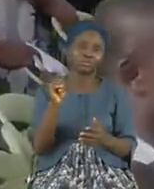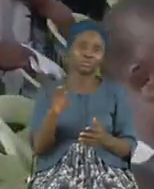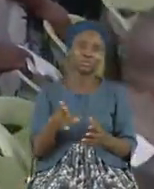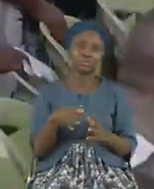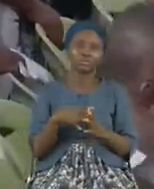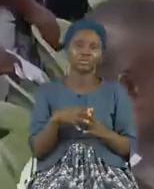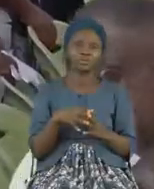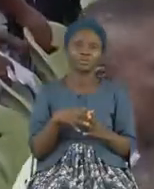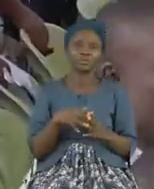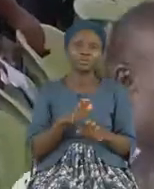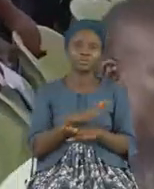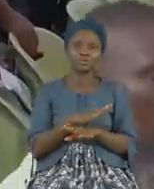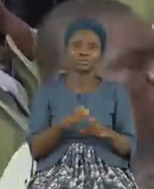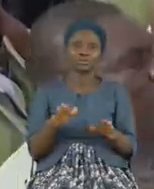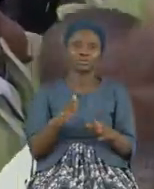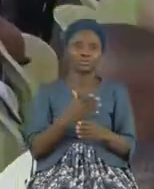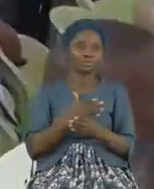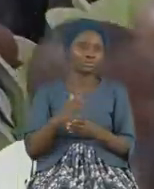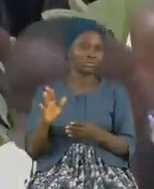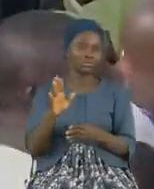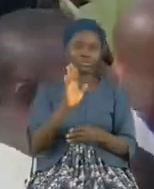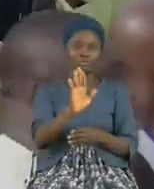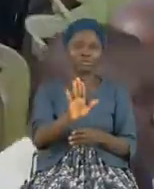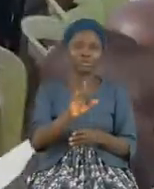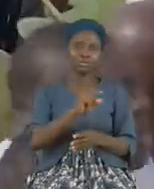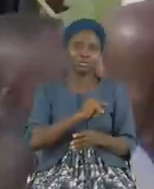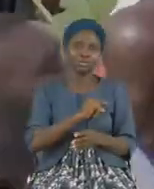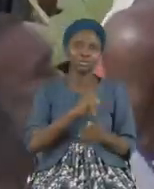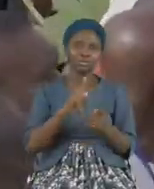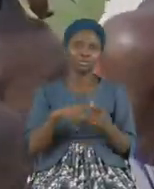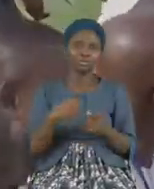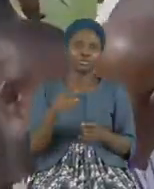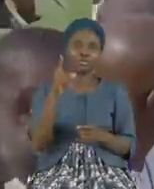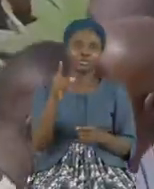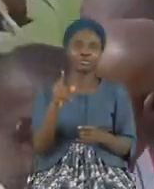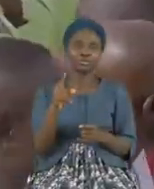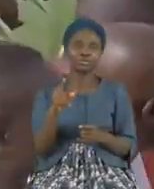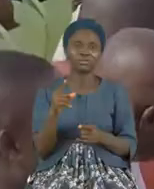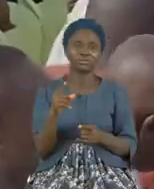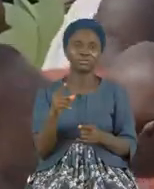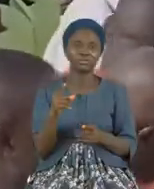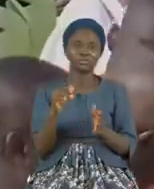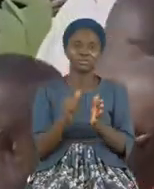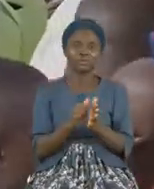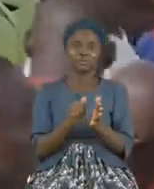Don't throw away your conscience to the one that wants to take that flower